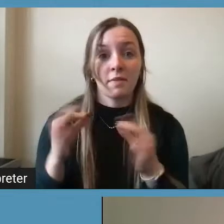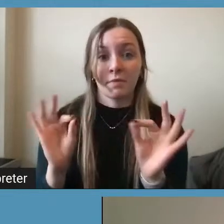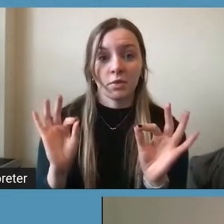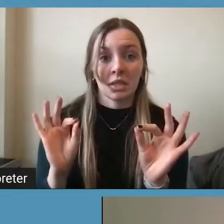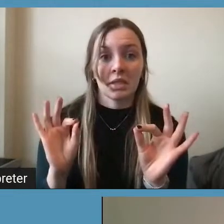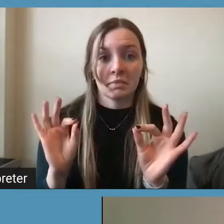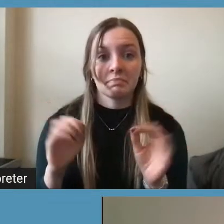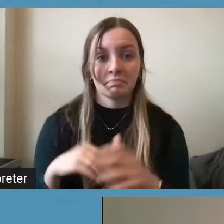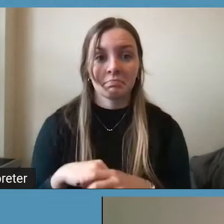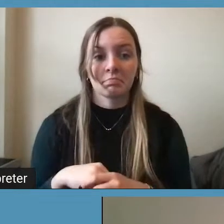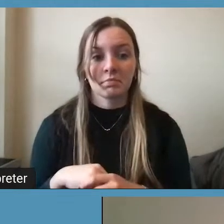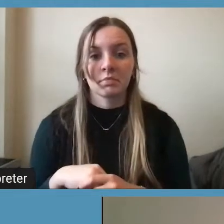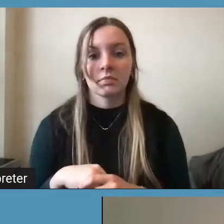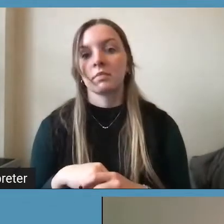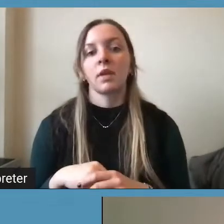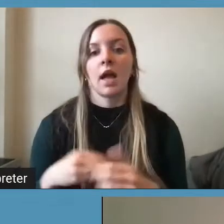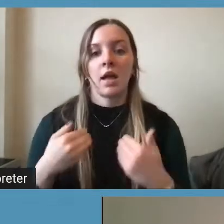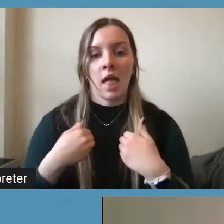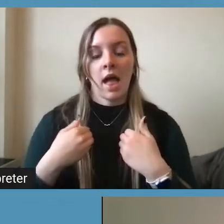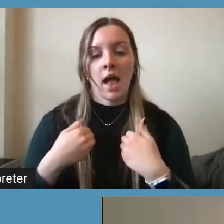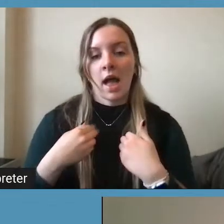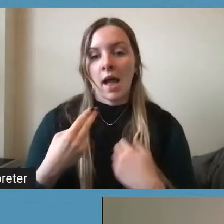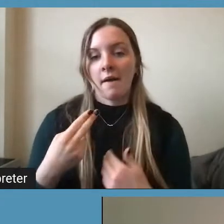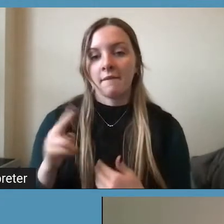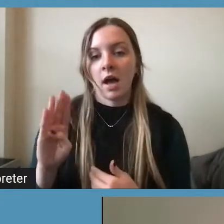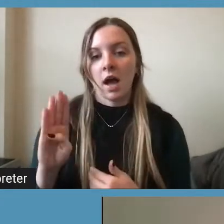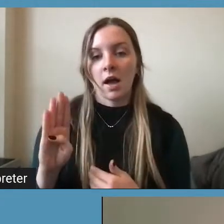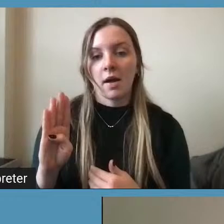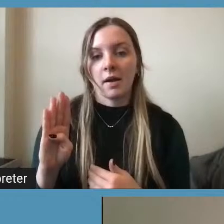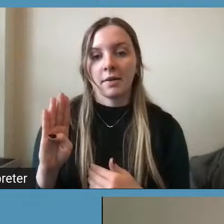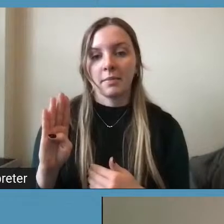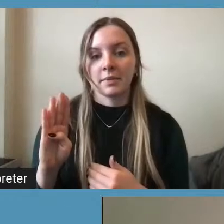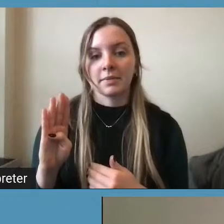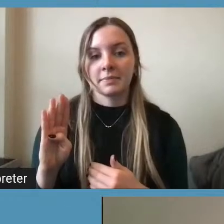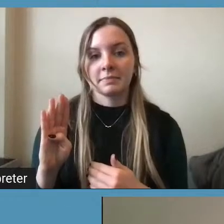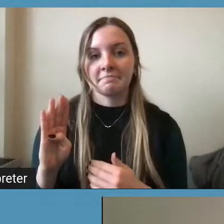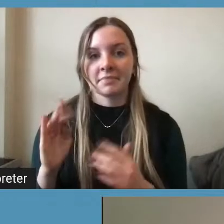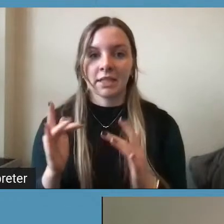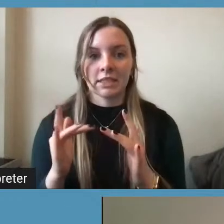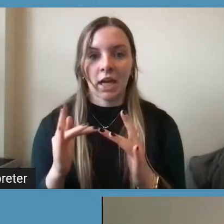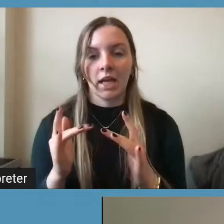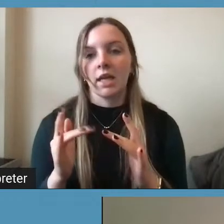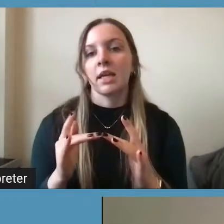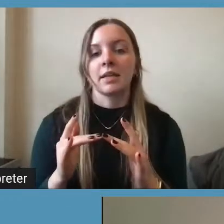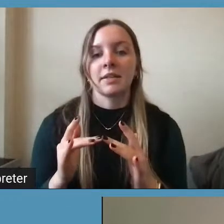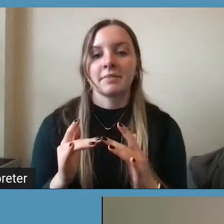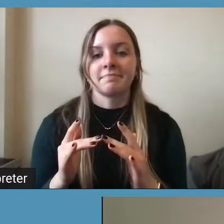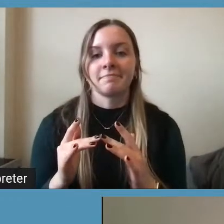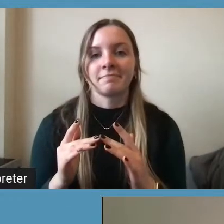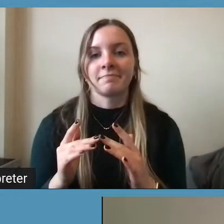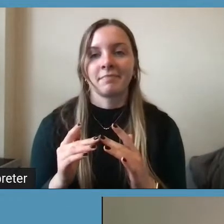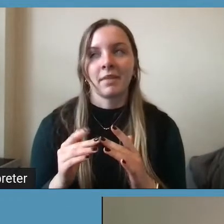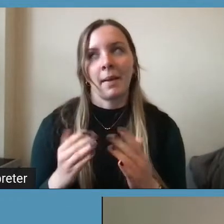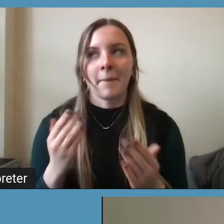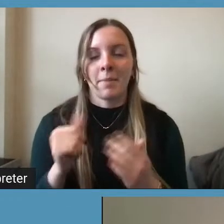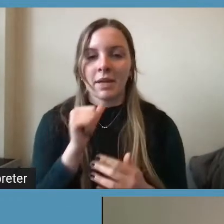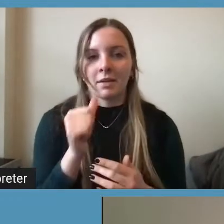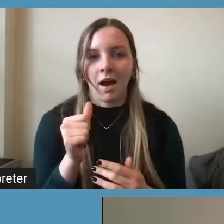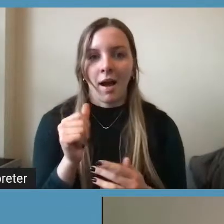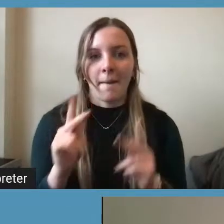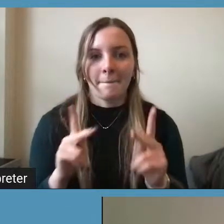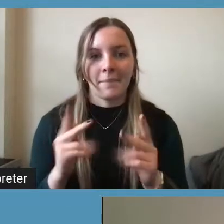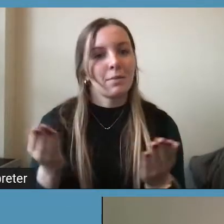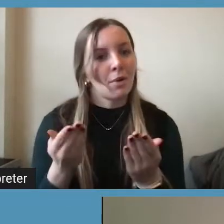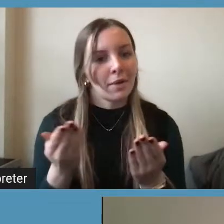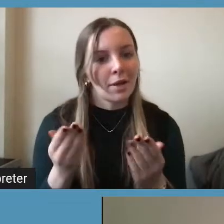site for folks that want to work on the source code, which is probably not people that are listening to this talk. And then the executables that are ready to run and